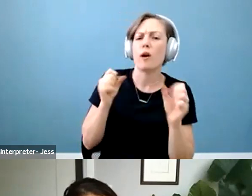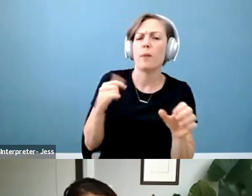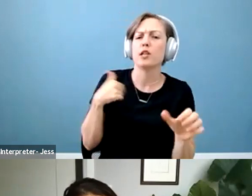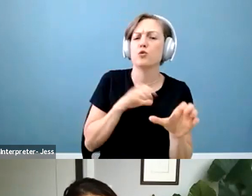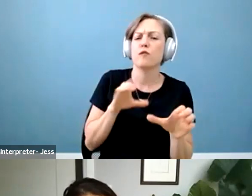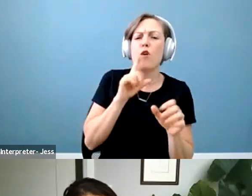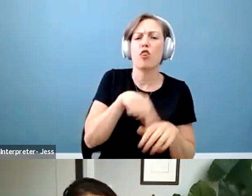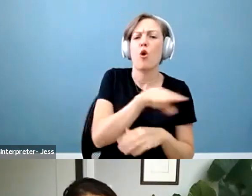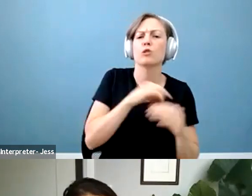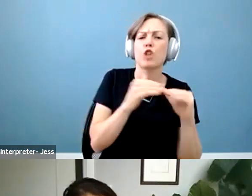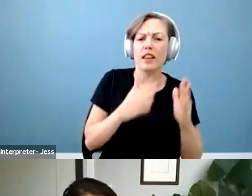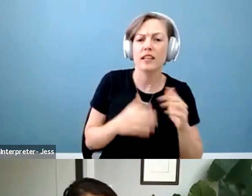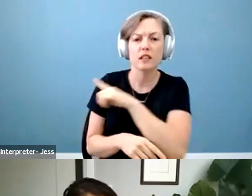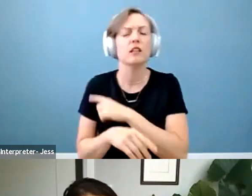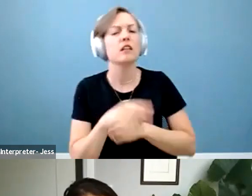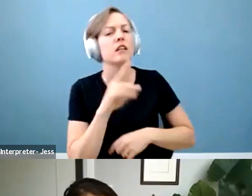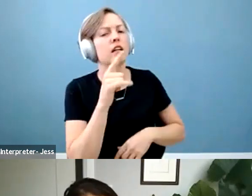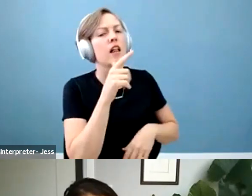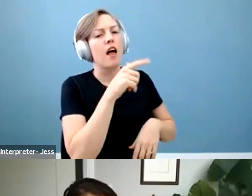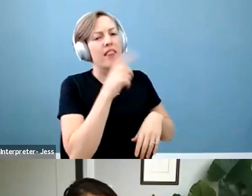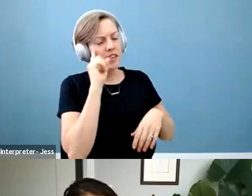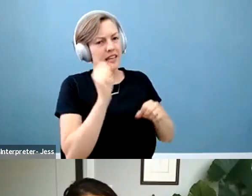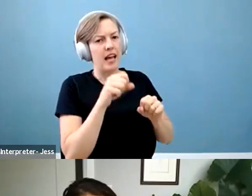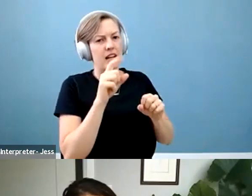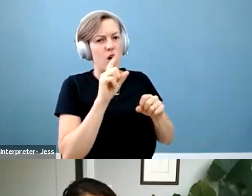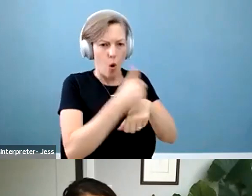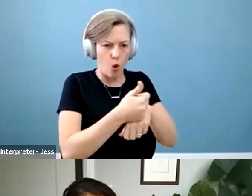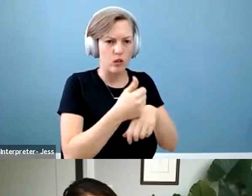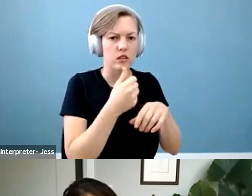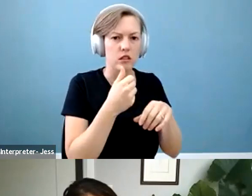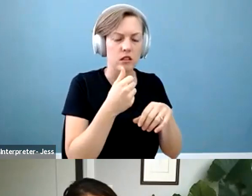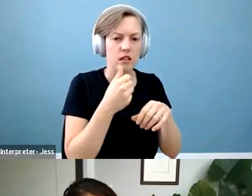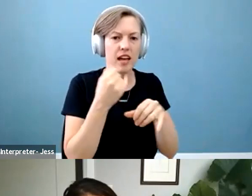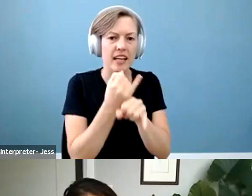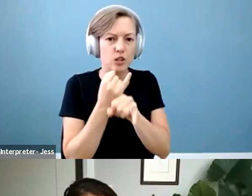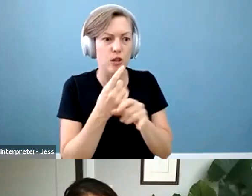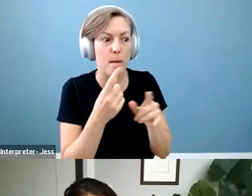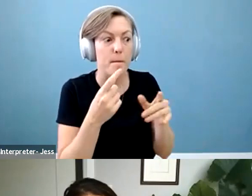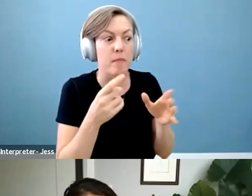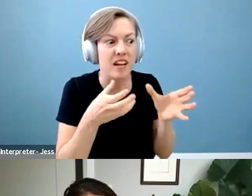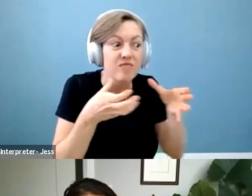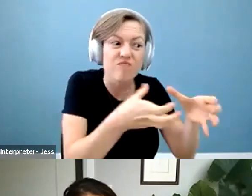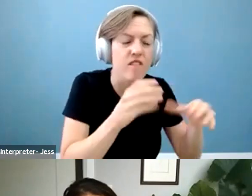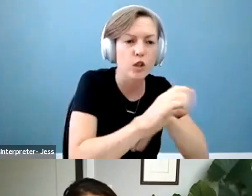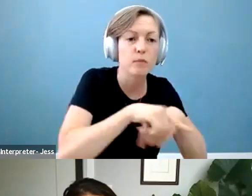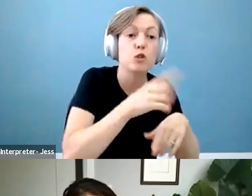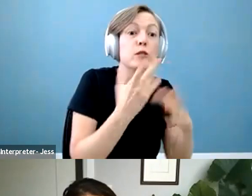think we have to hold major institutions' feet to the fire. So that would be the National Academies